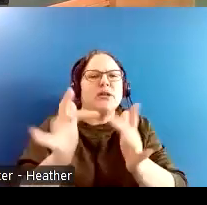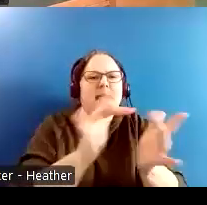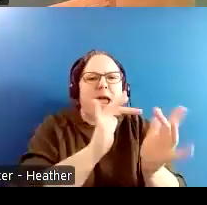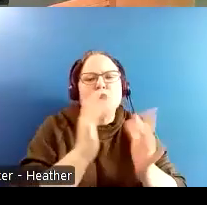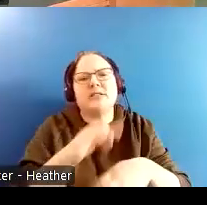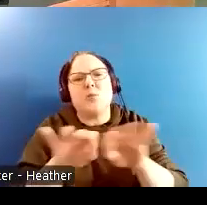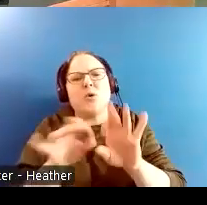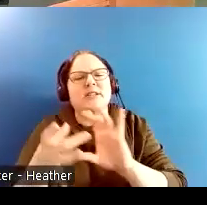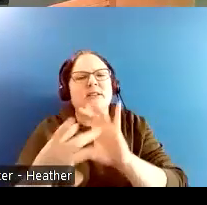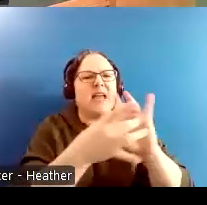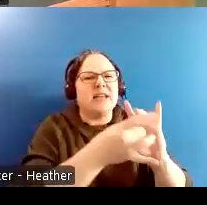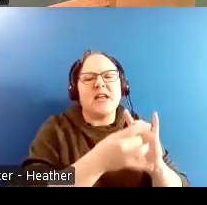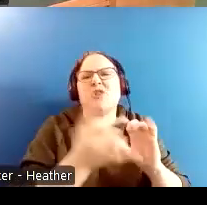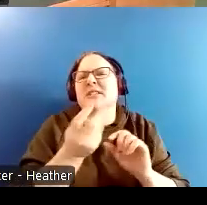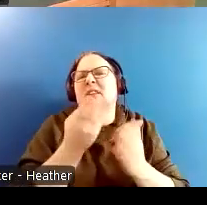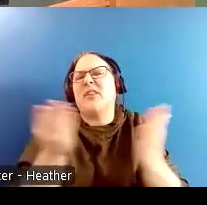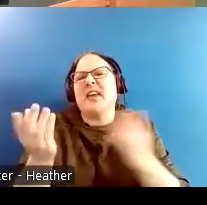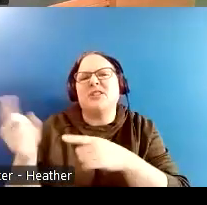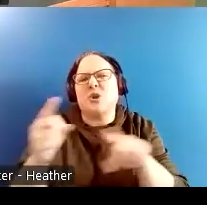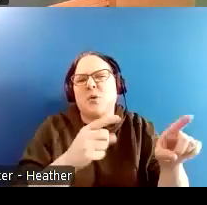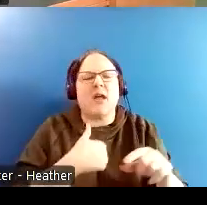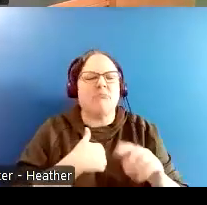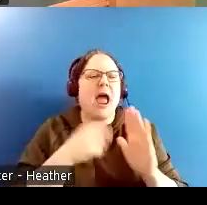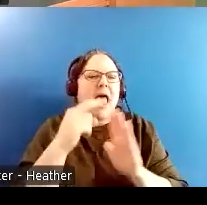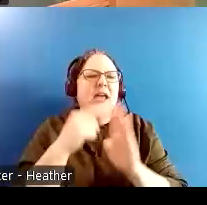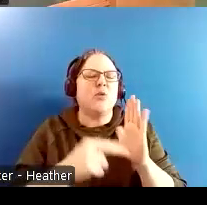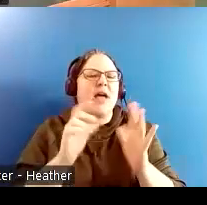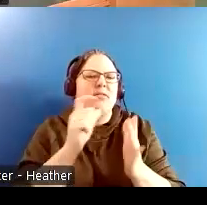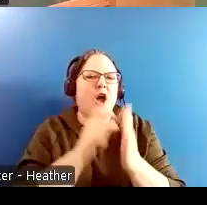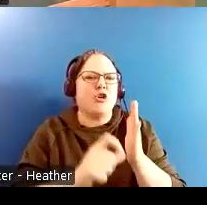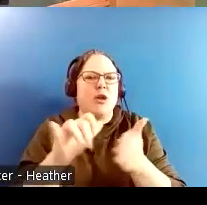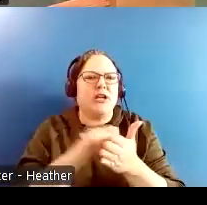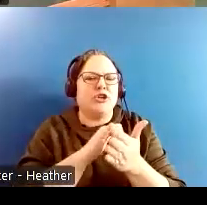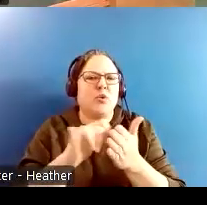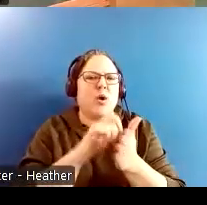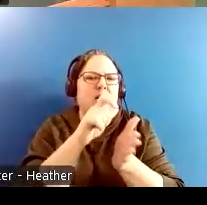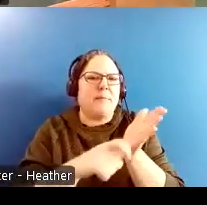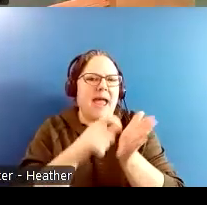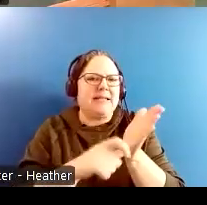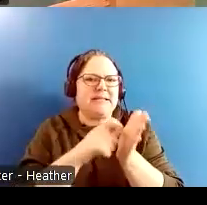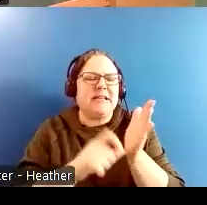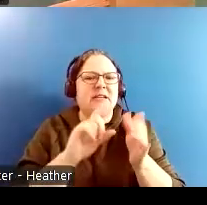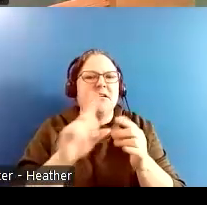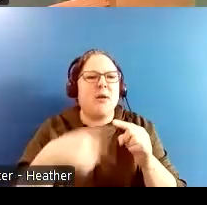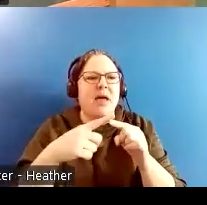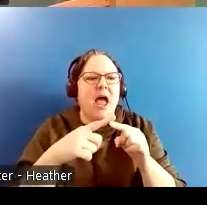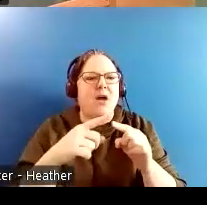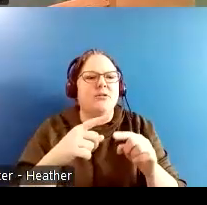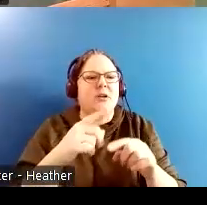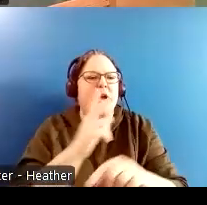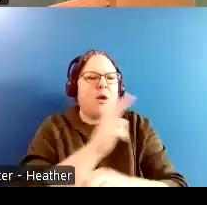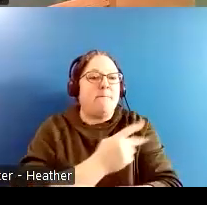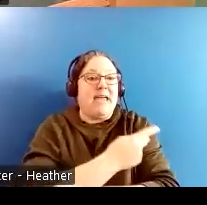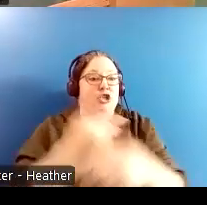was a bunch of stuff going on. I read this article in New York Times Magazine a while ago about Patients Like Me, which at the time was the